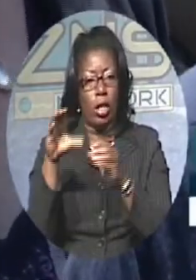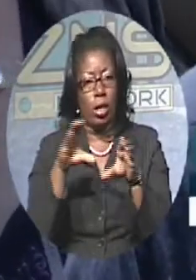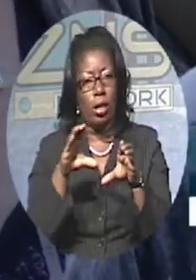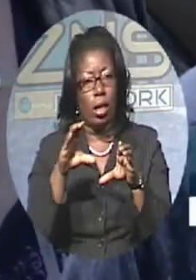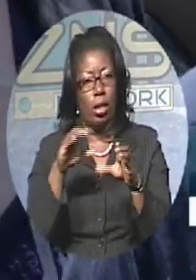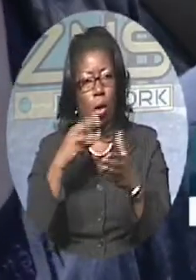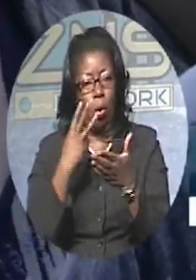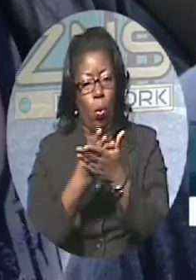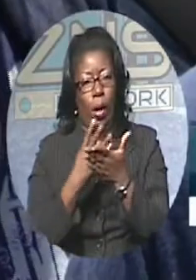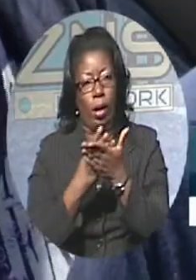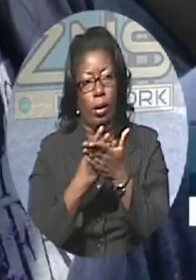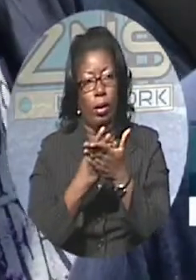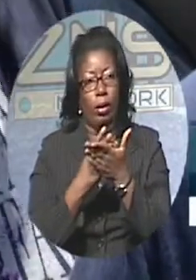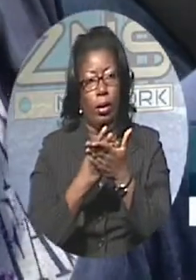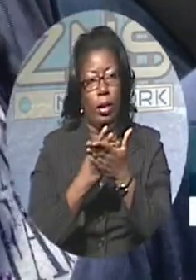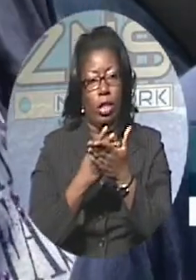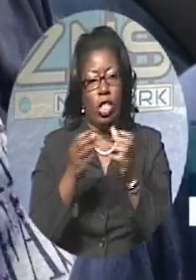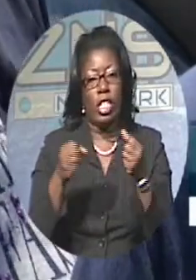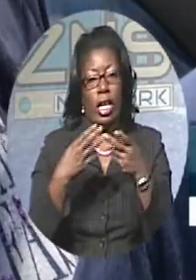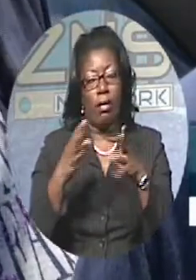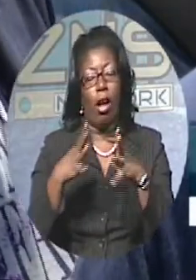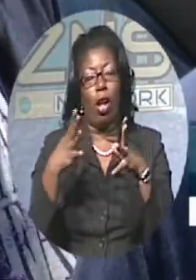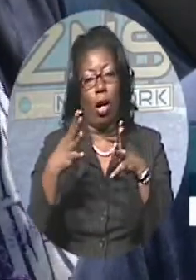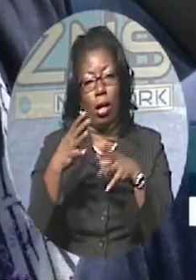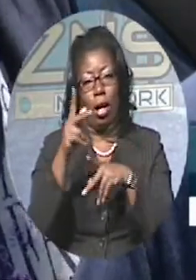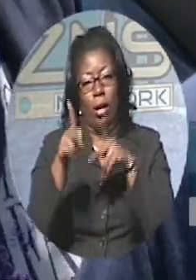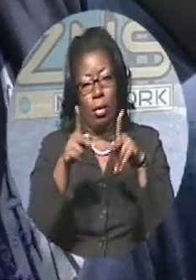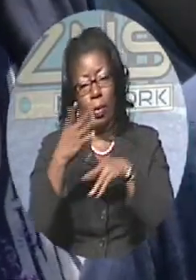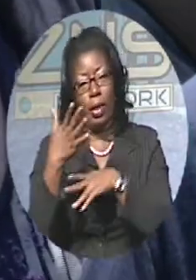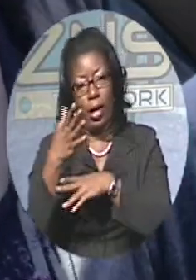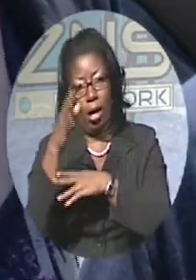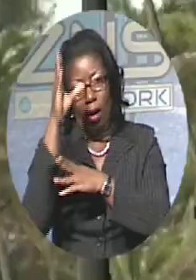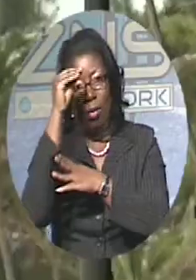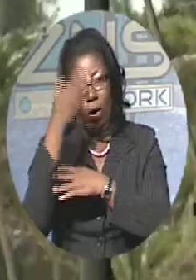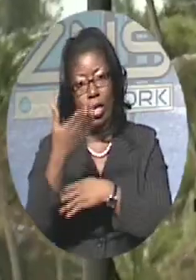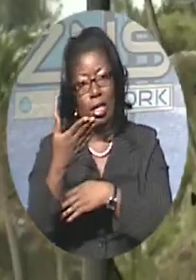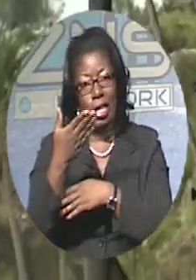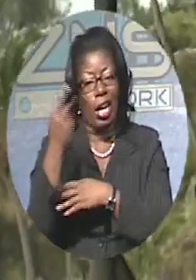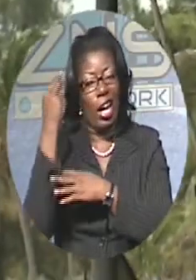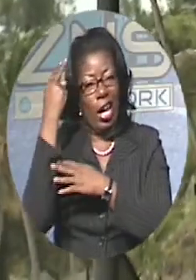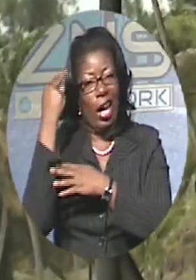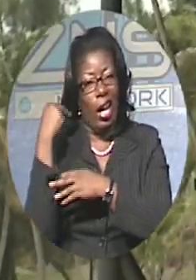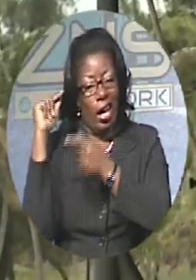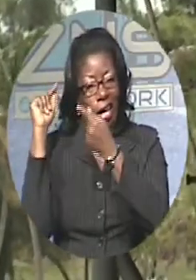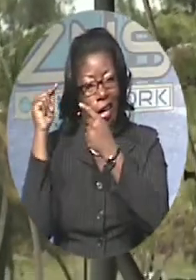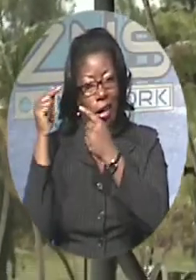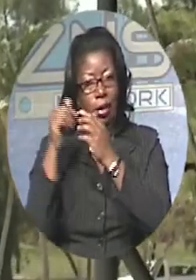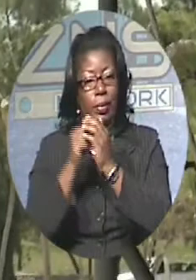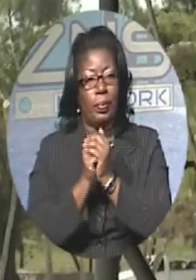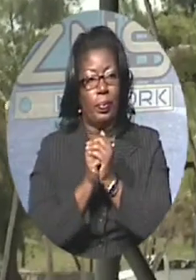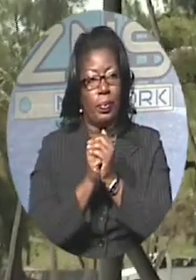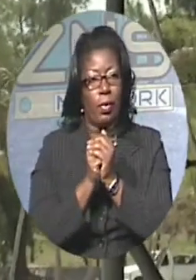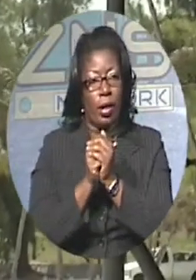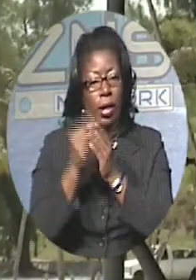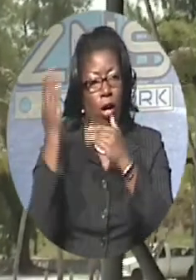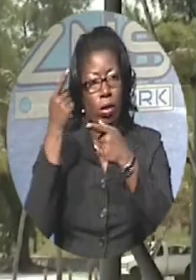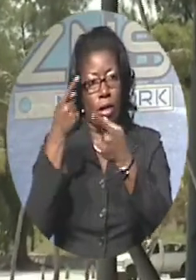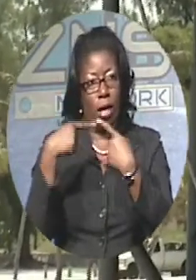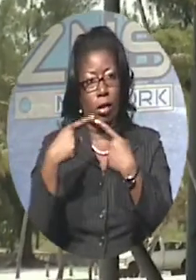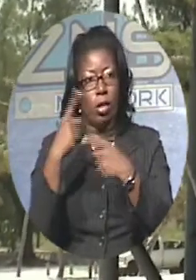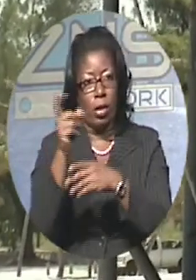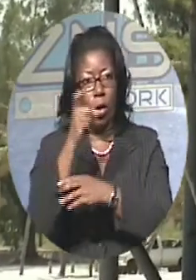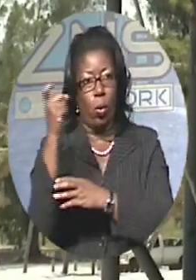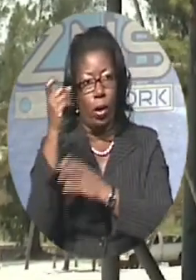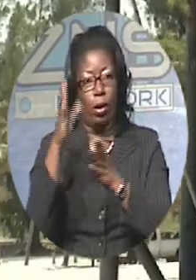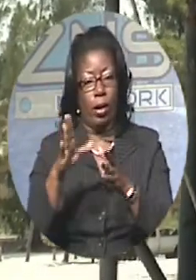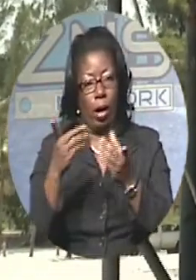gave a lot of guys here some headache. Yeah, they know she coming. I promised the Palm Key a winner, and I'll do